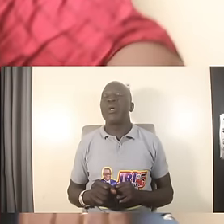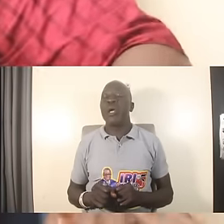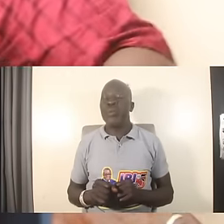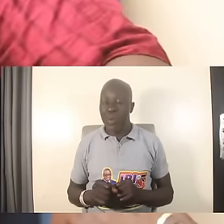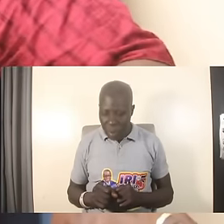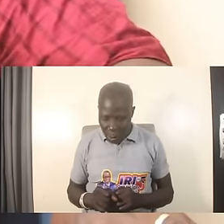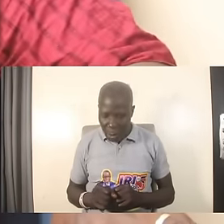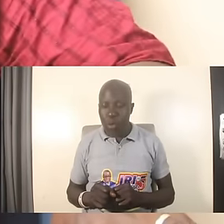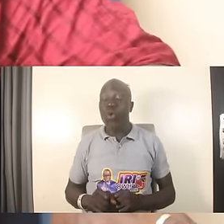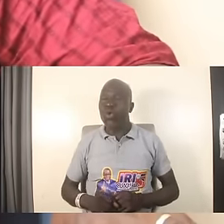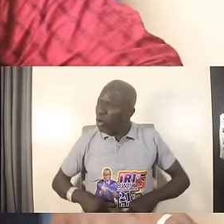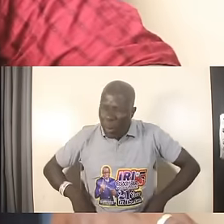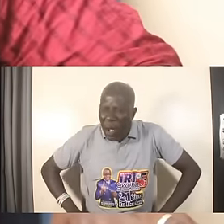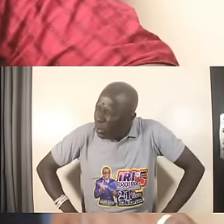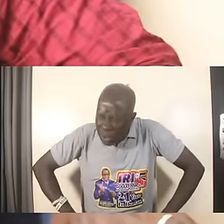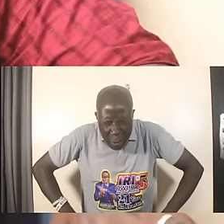Jesu.